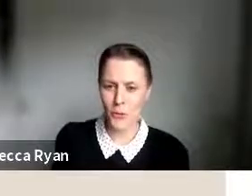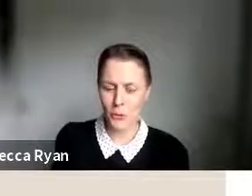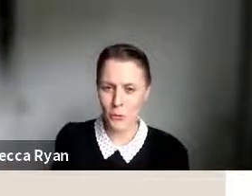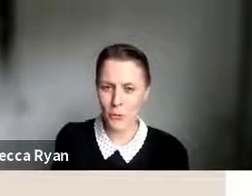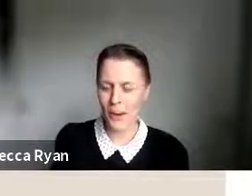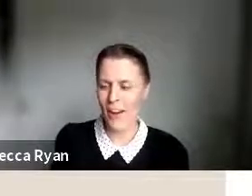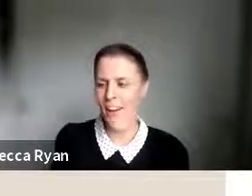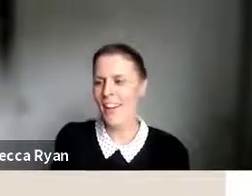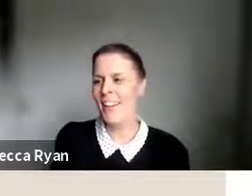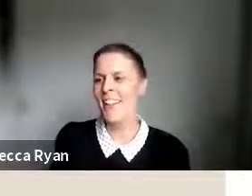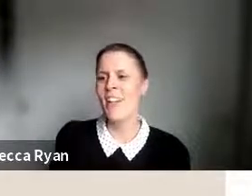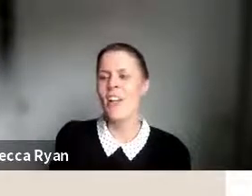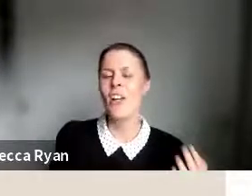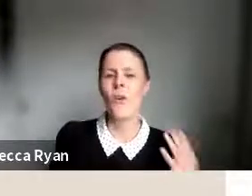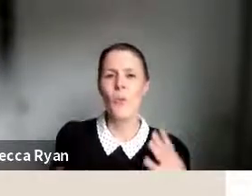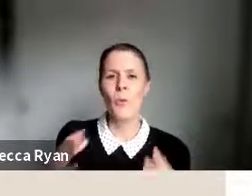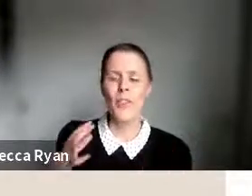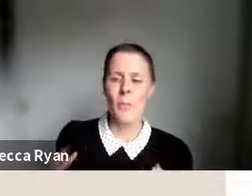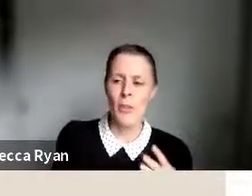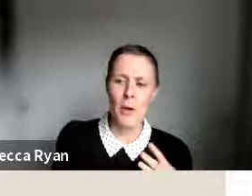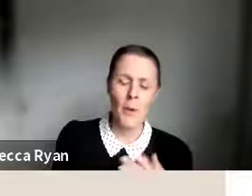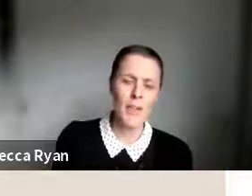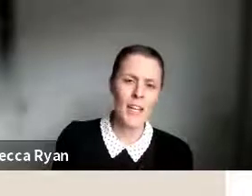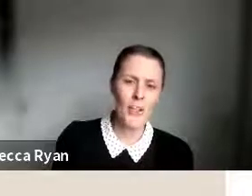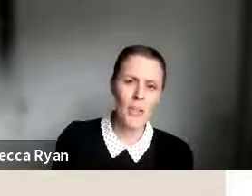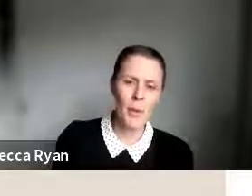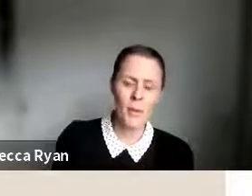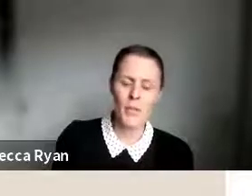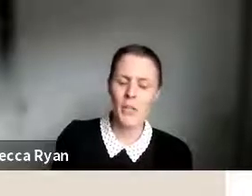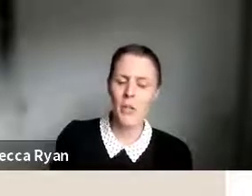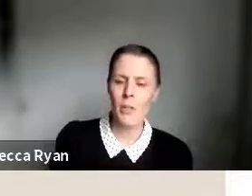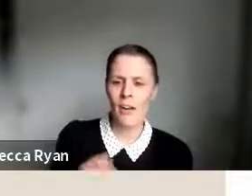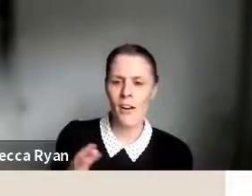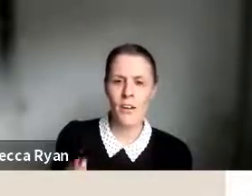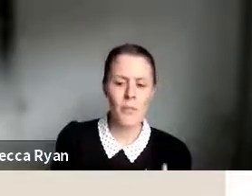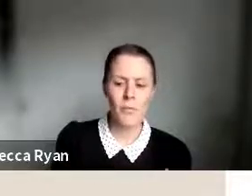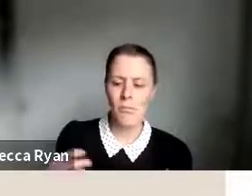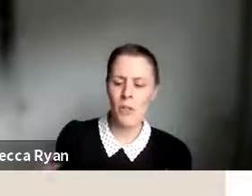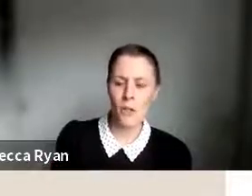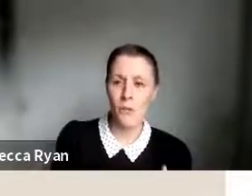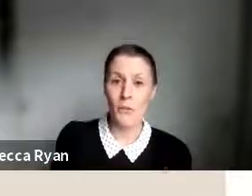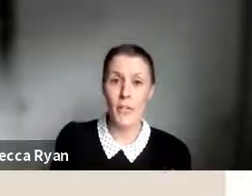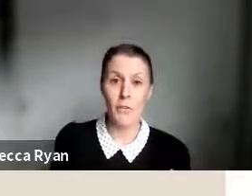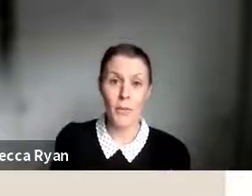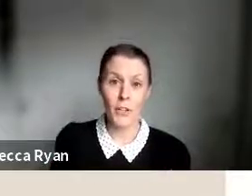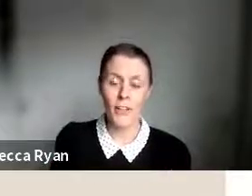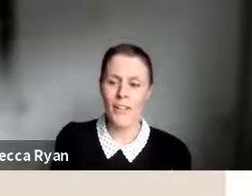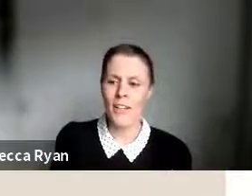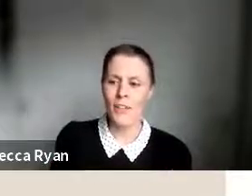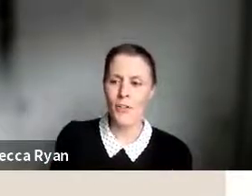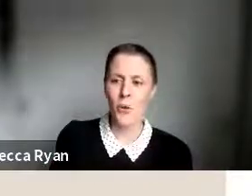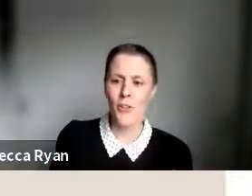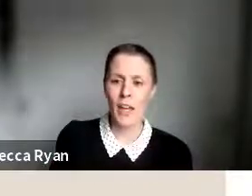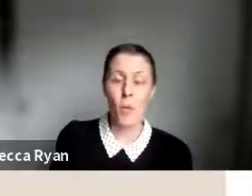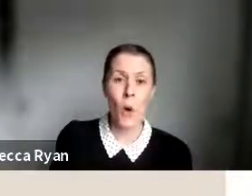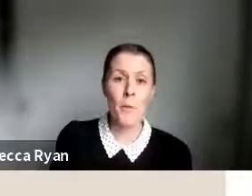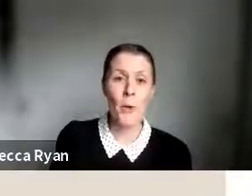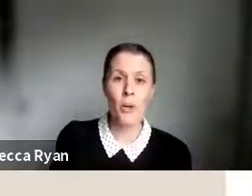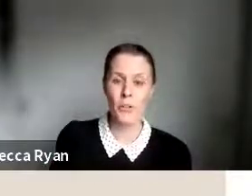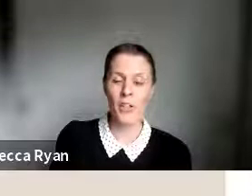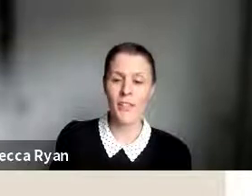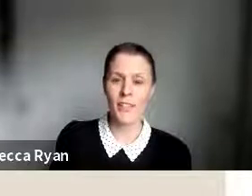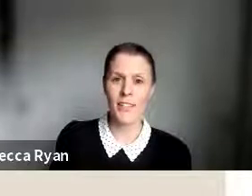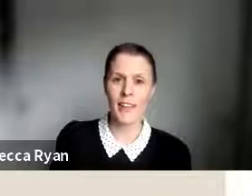example. This is the beautiful Bay Area. When we think about the population of the Bay Area is a little over 7 million. So it's like